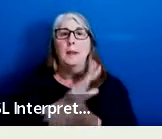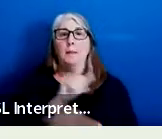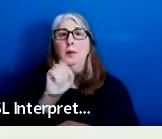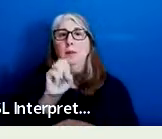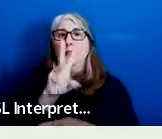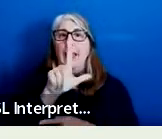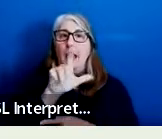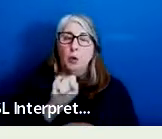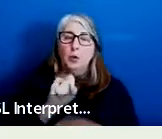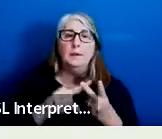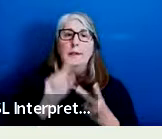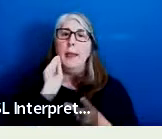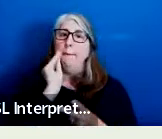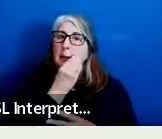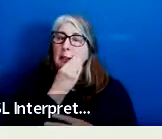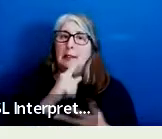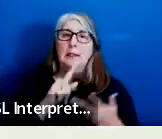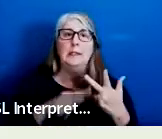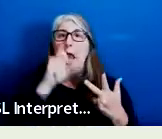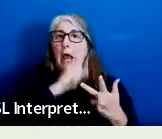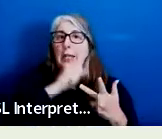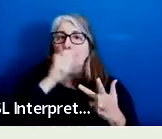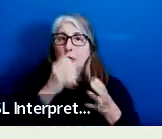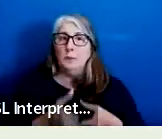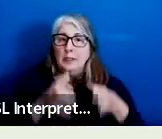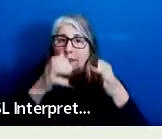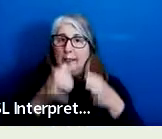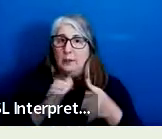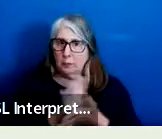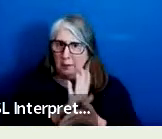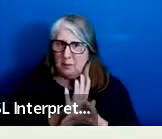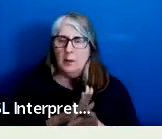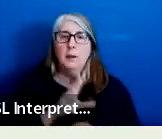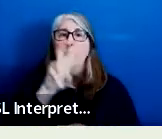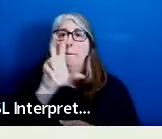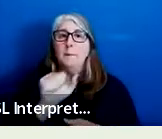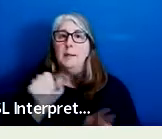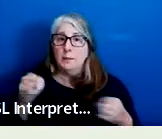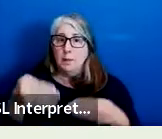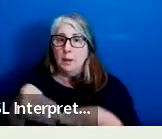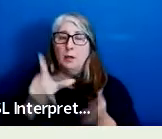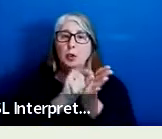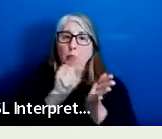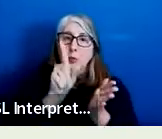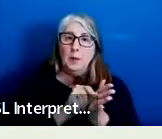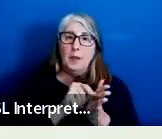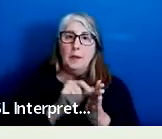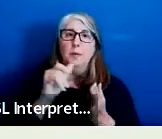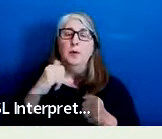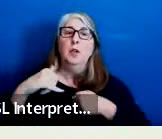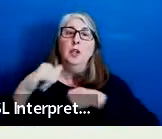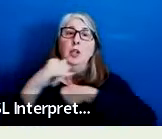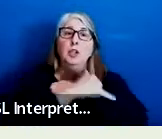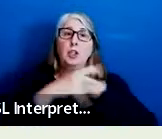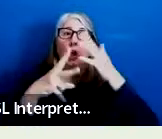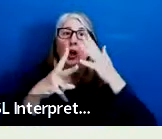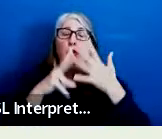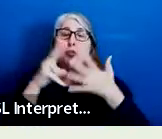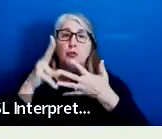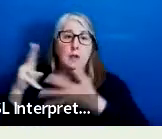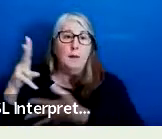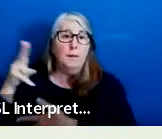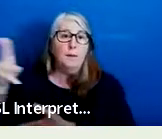napkins, paper ice cream containers, pizza boxes, newspaper, yard trim, uncoated